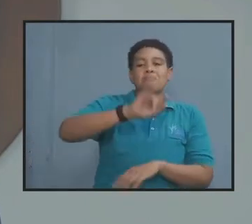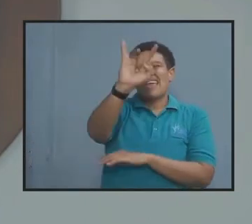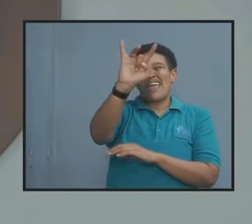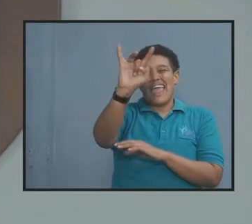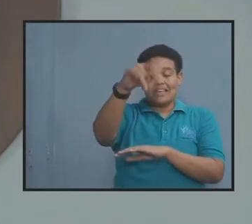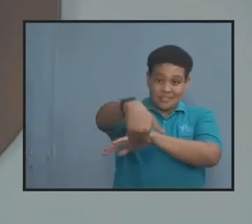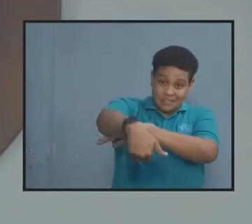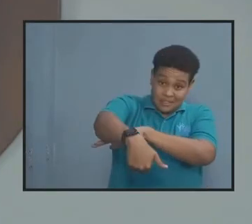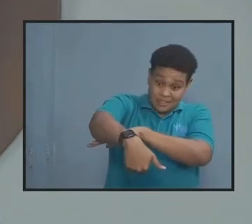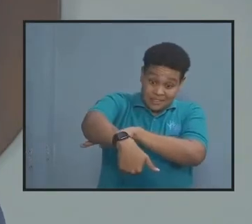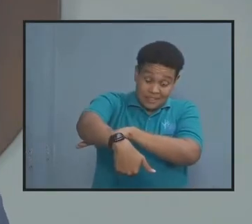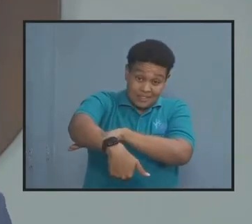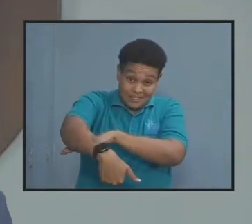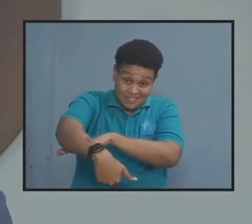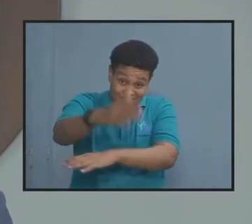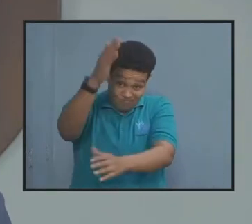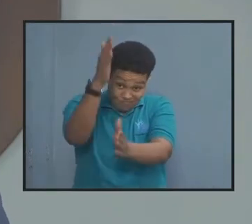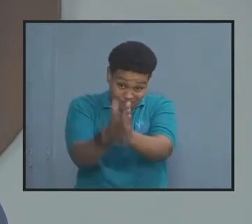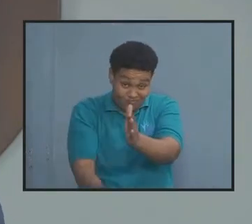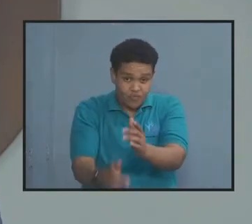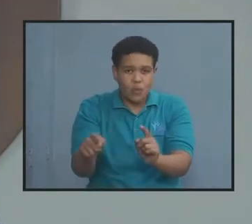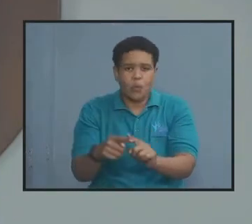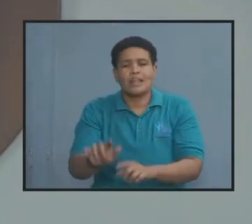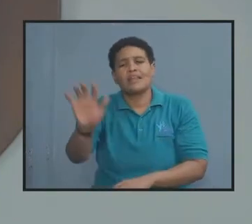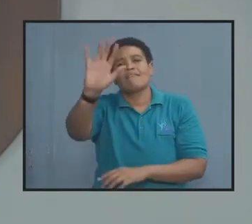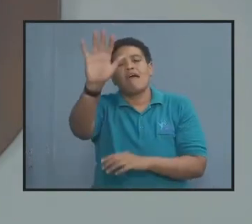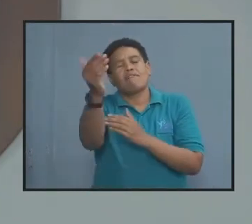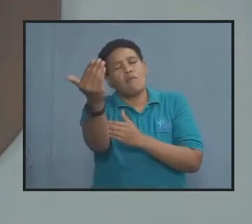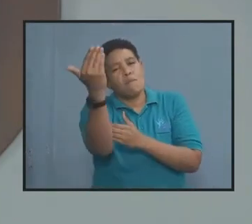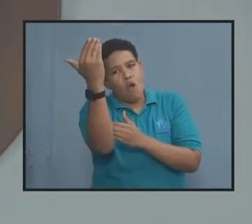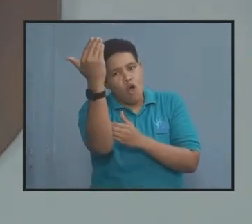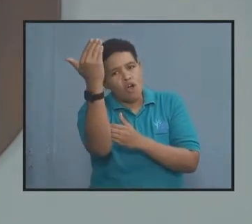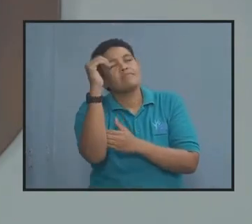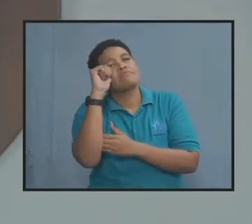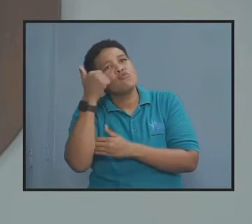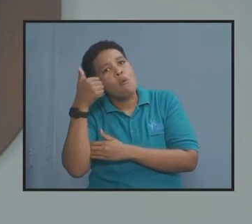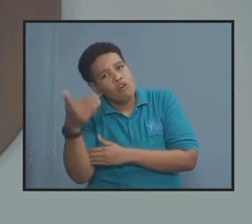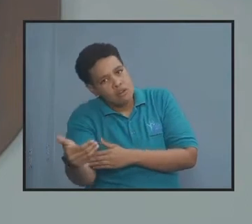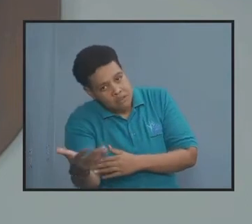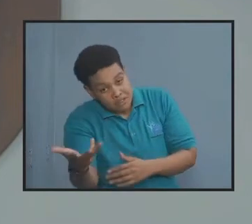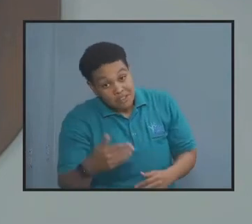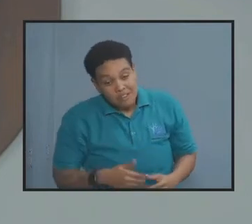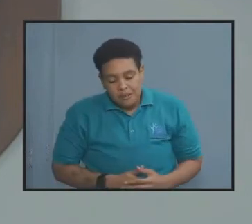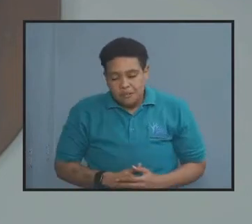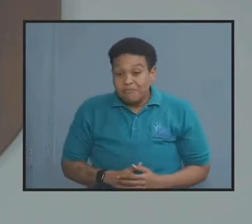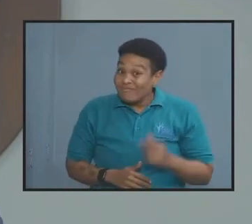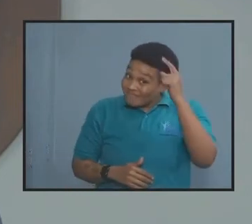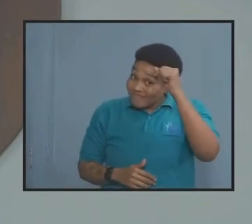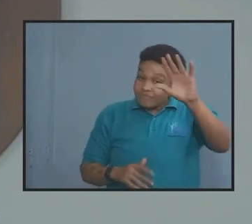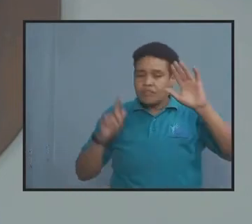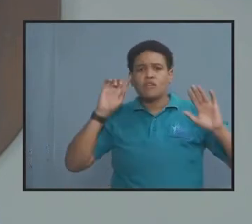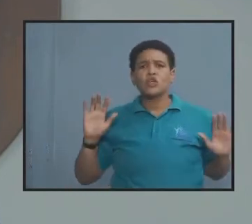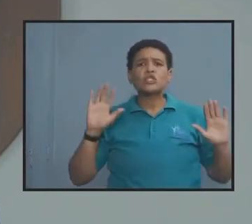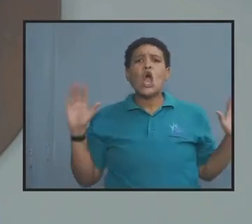p.m. and end at 5 a.m. the following day. But for